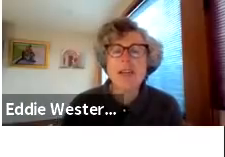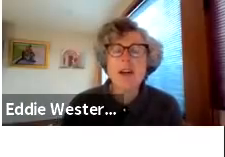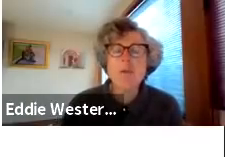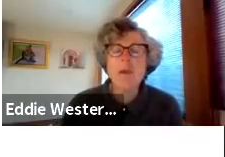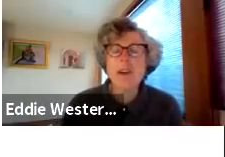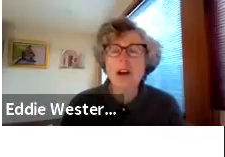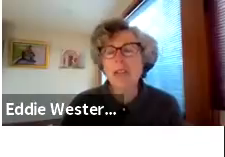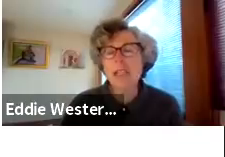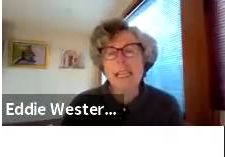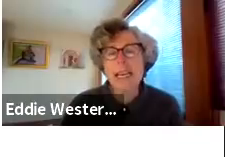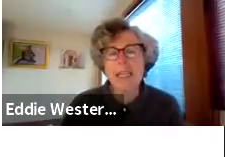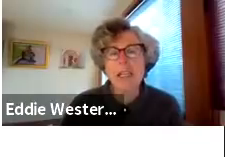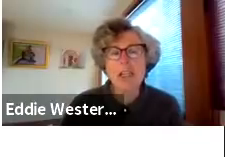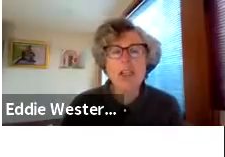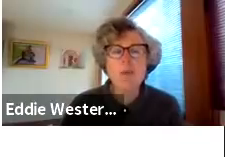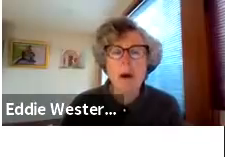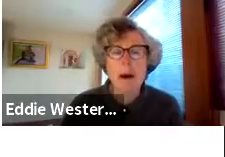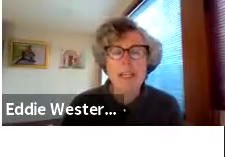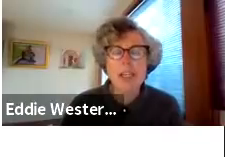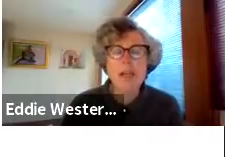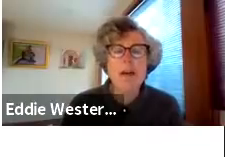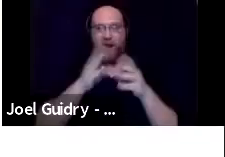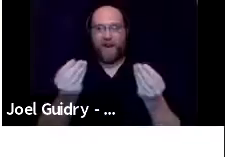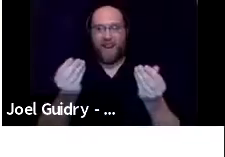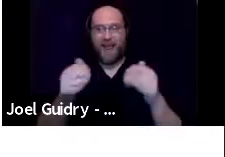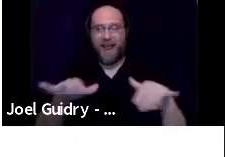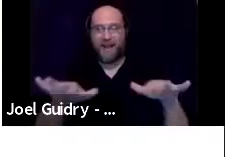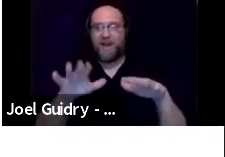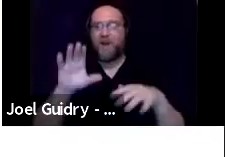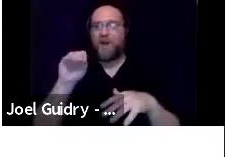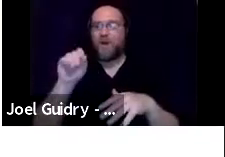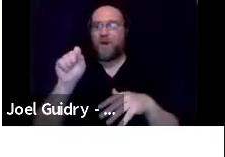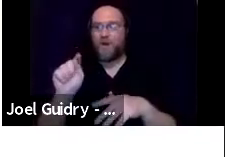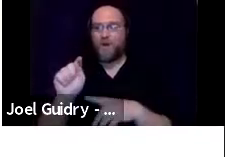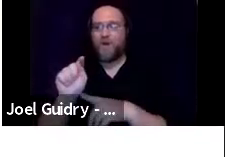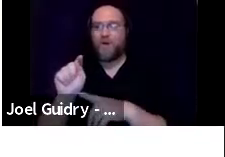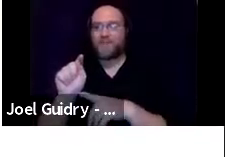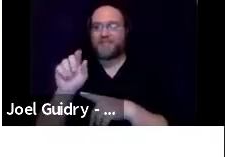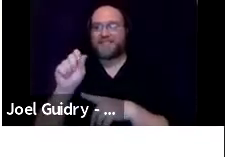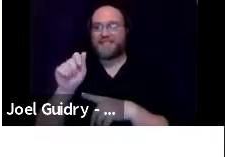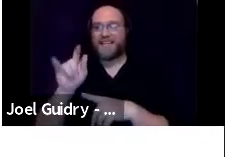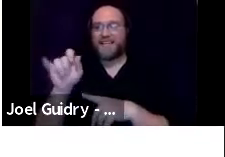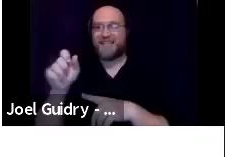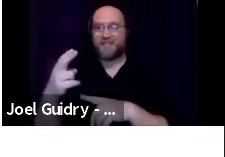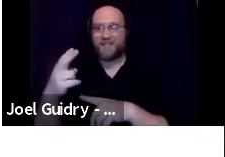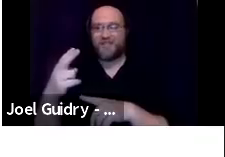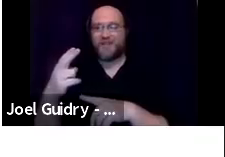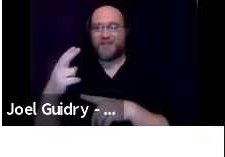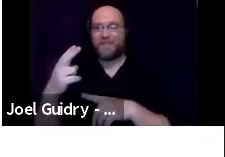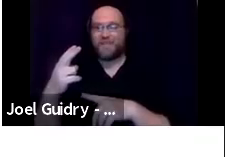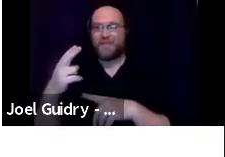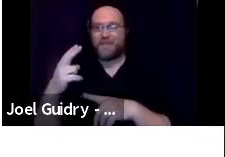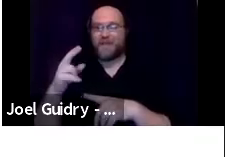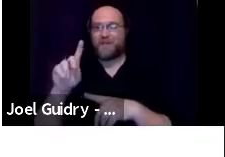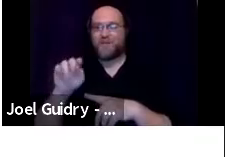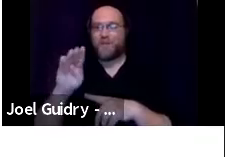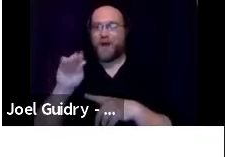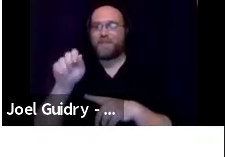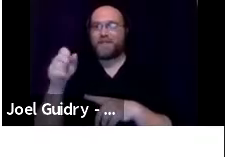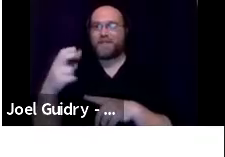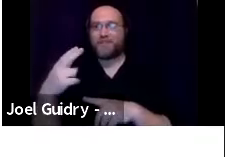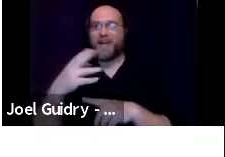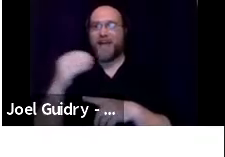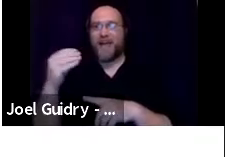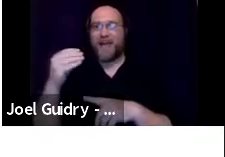lands where the Coast Salish, Duwamish, Muckleshoot, and Puyallup tribes have all lived. We honor with gratitude the